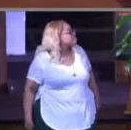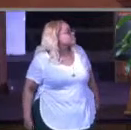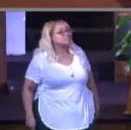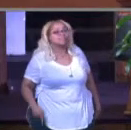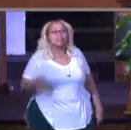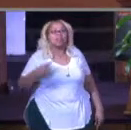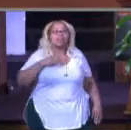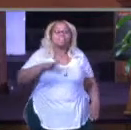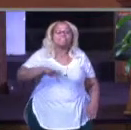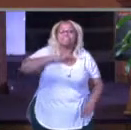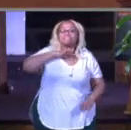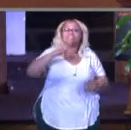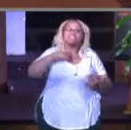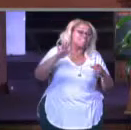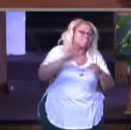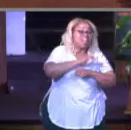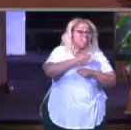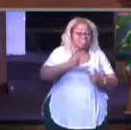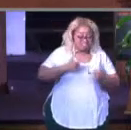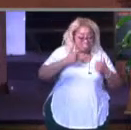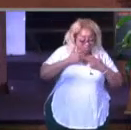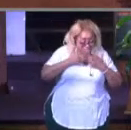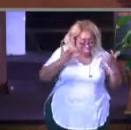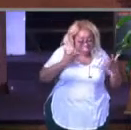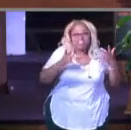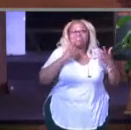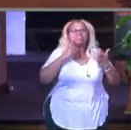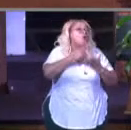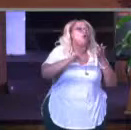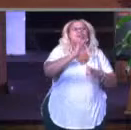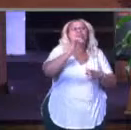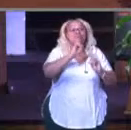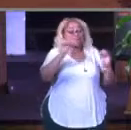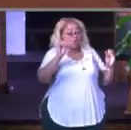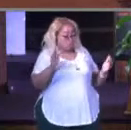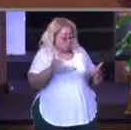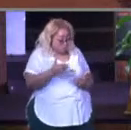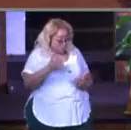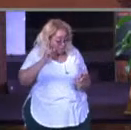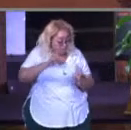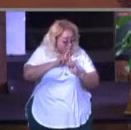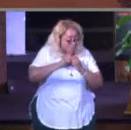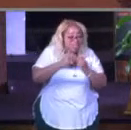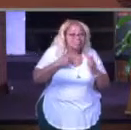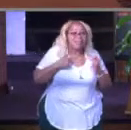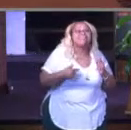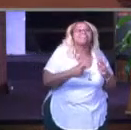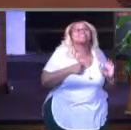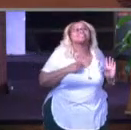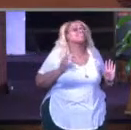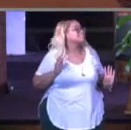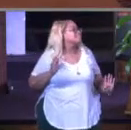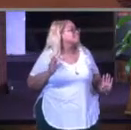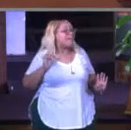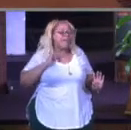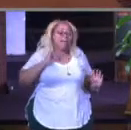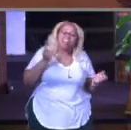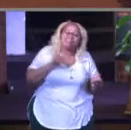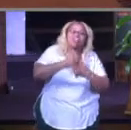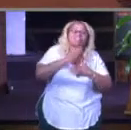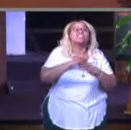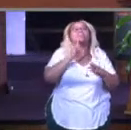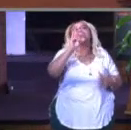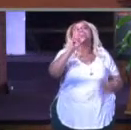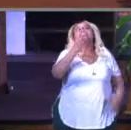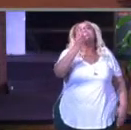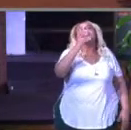We fill up our lives with so much stuff that the Holy Ghost don't have no room to be with us. I love this song